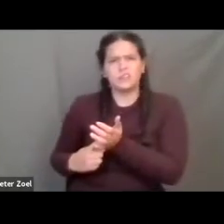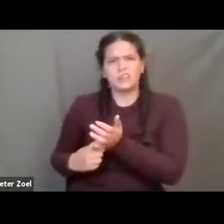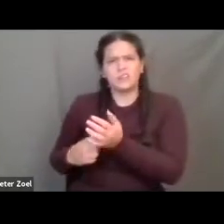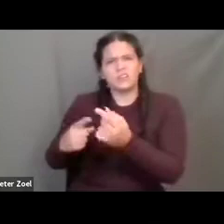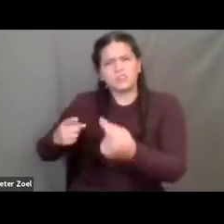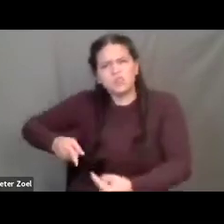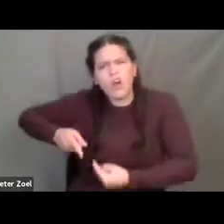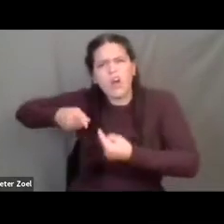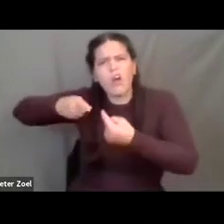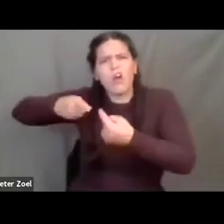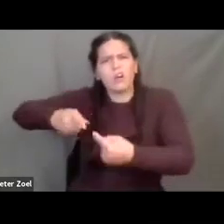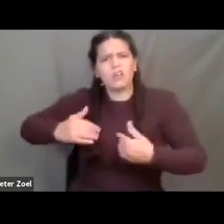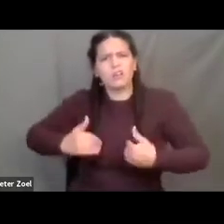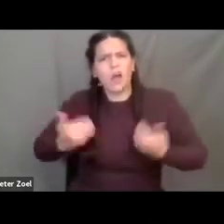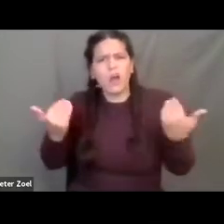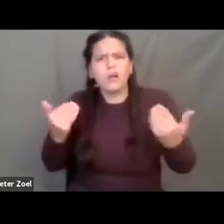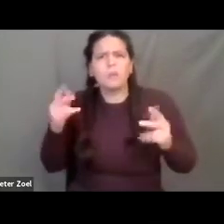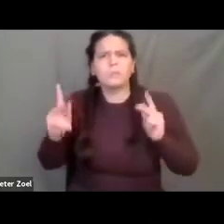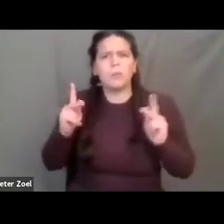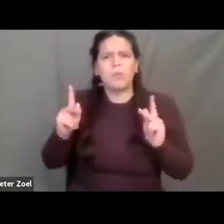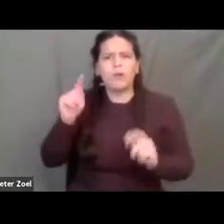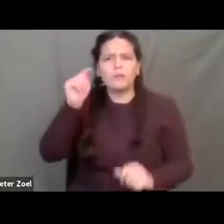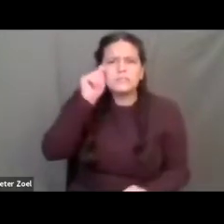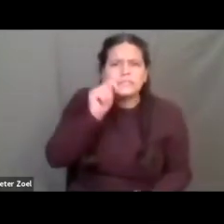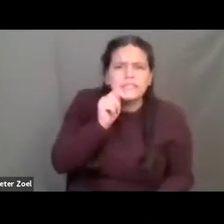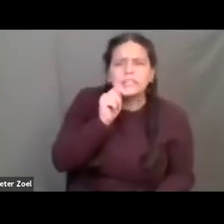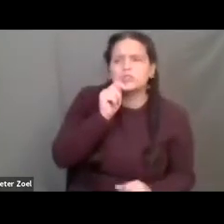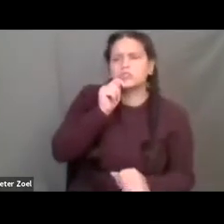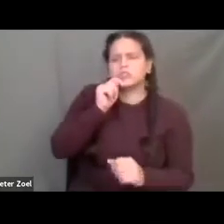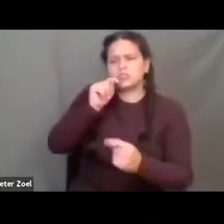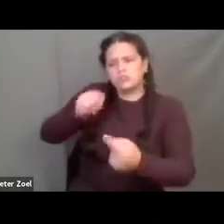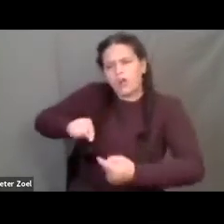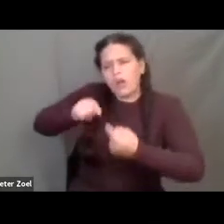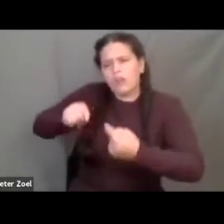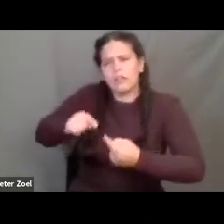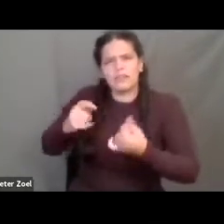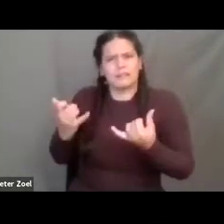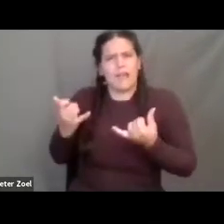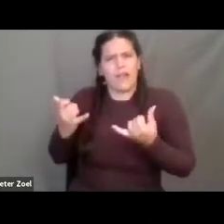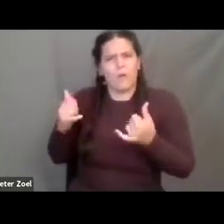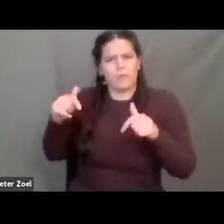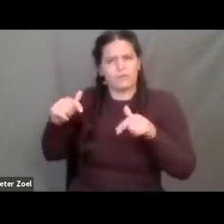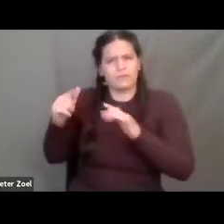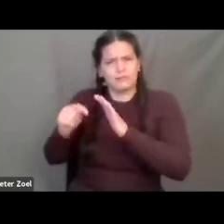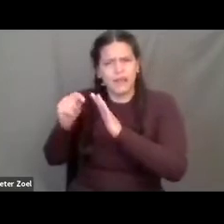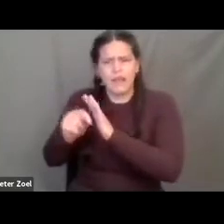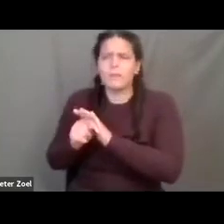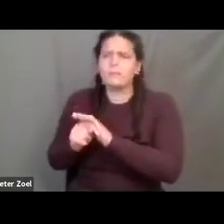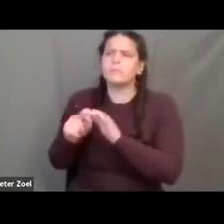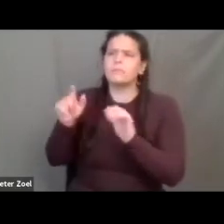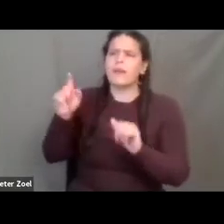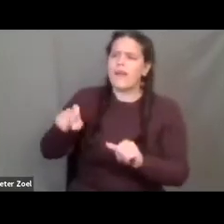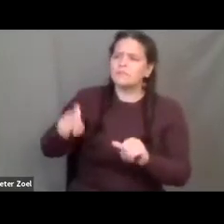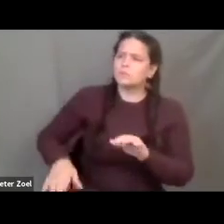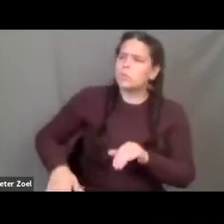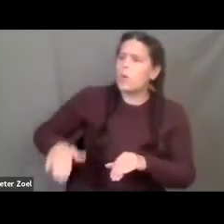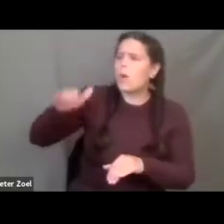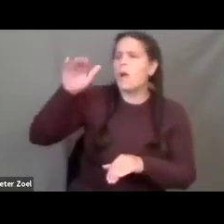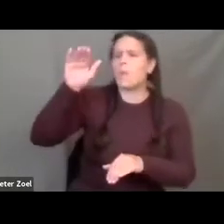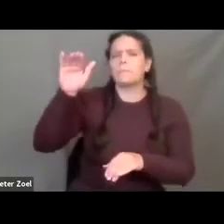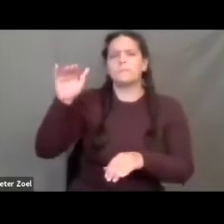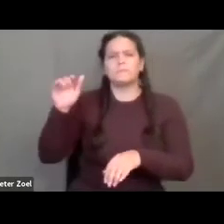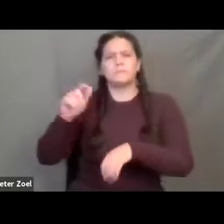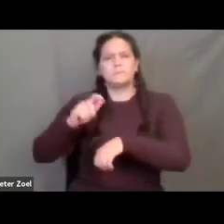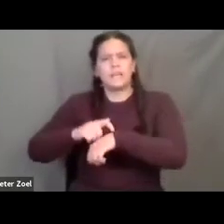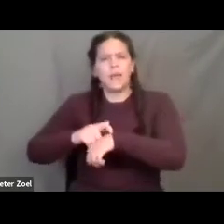know, our young people are having to grow up in the time of COVID-19. They're having